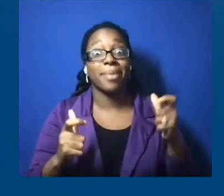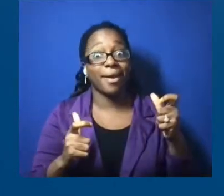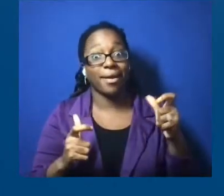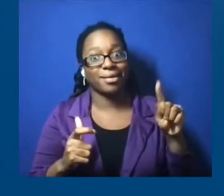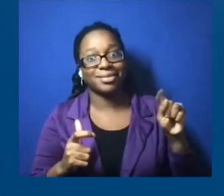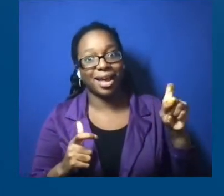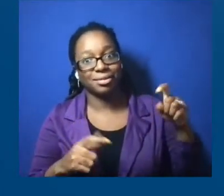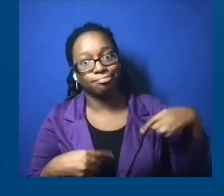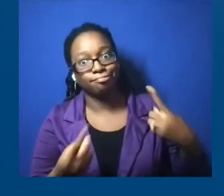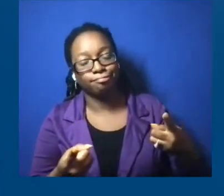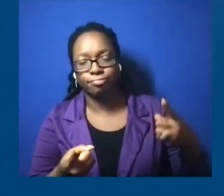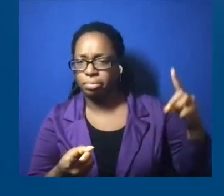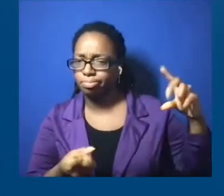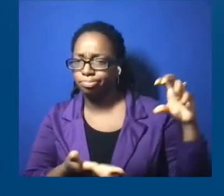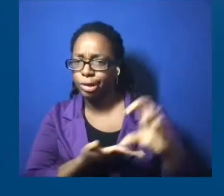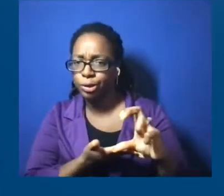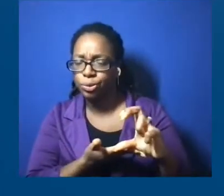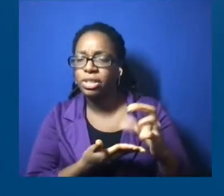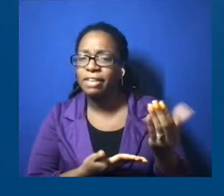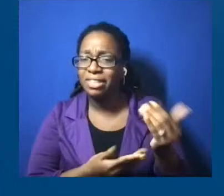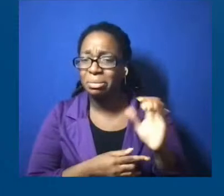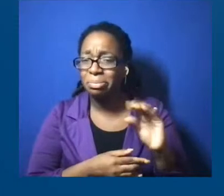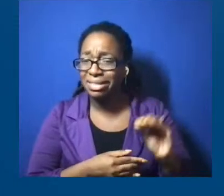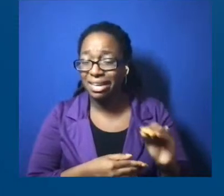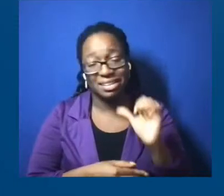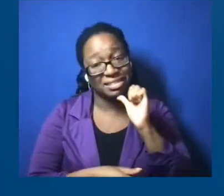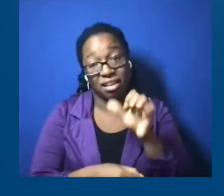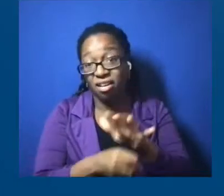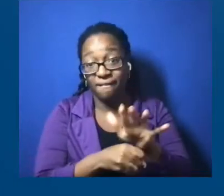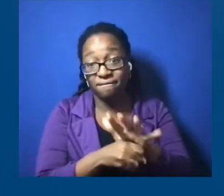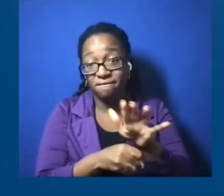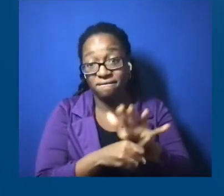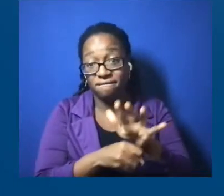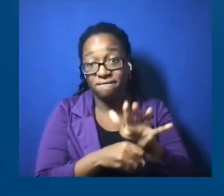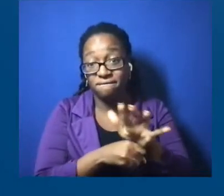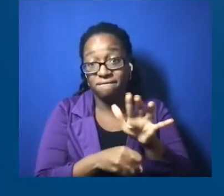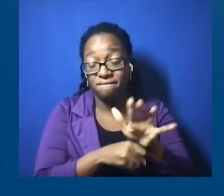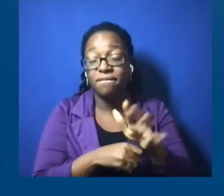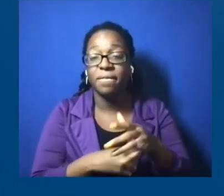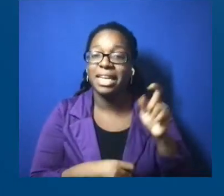paying. 15% is not a fair share, but it's a bigger share.